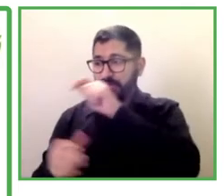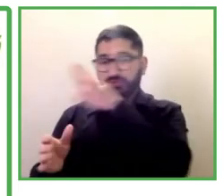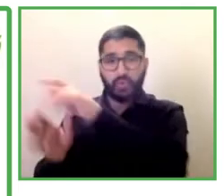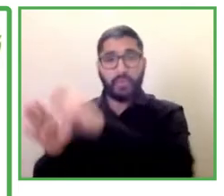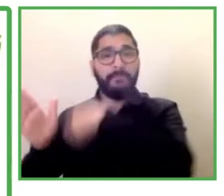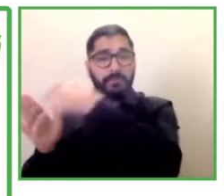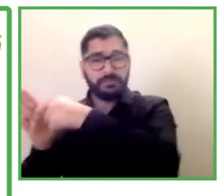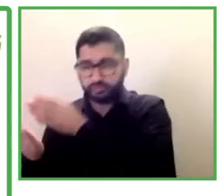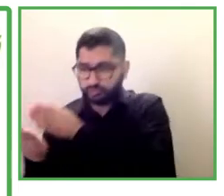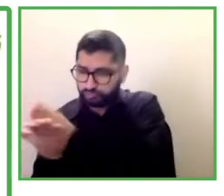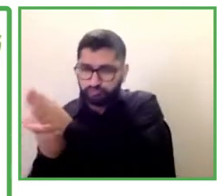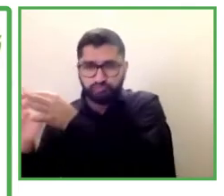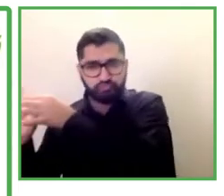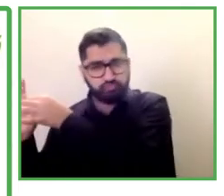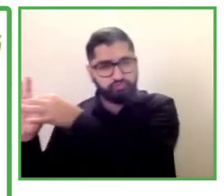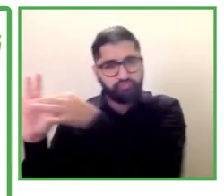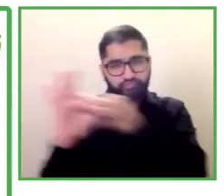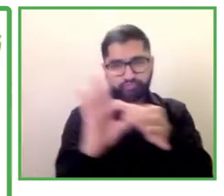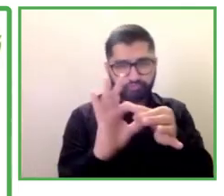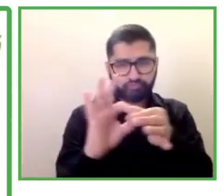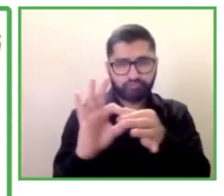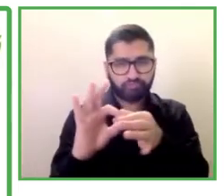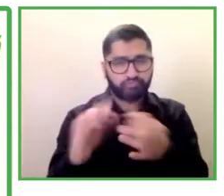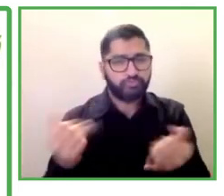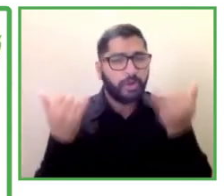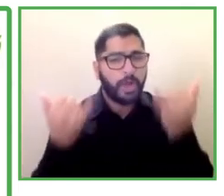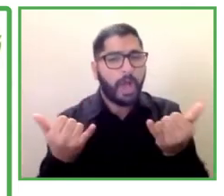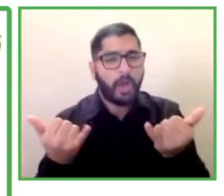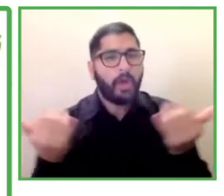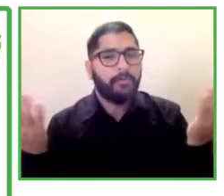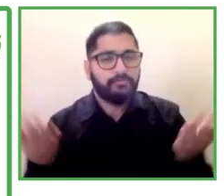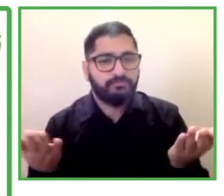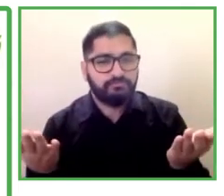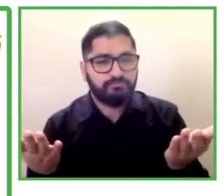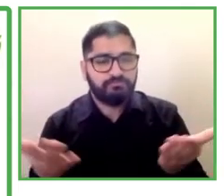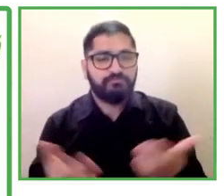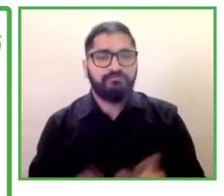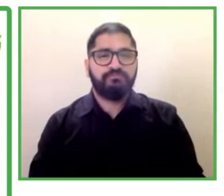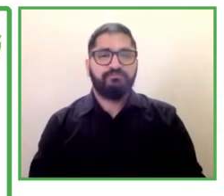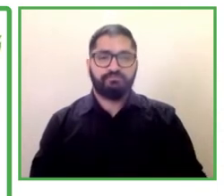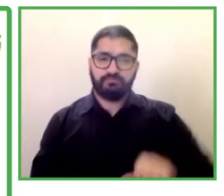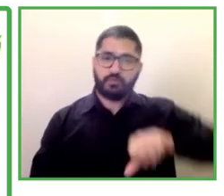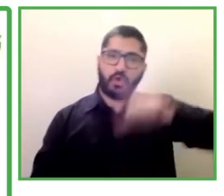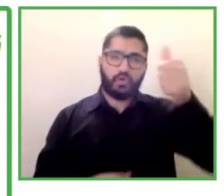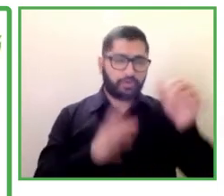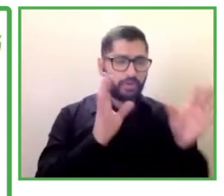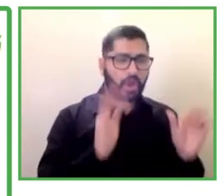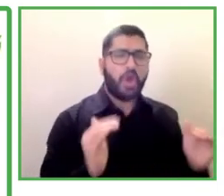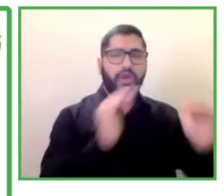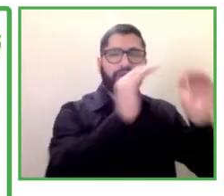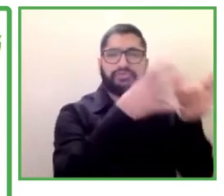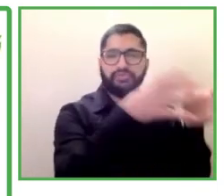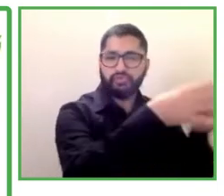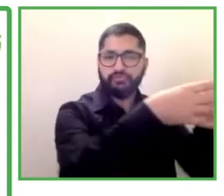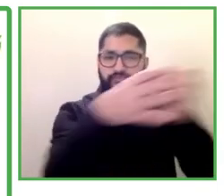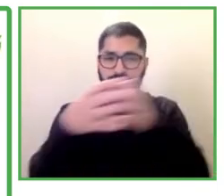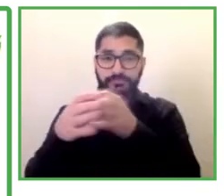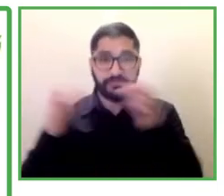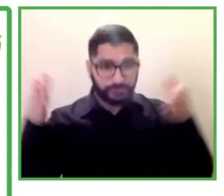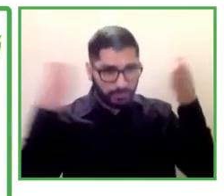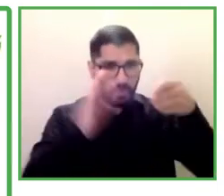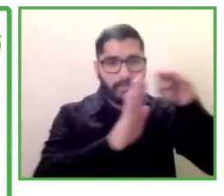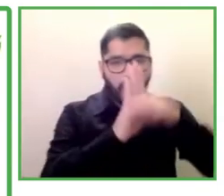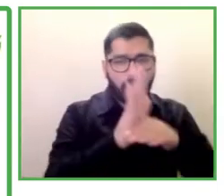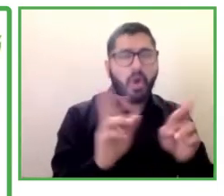absolutely pioneer. It has no presence whatsoever in other institutions in Spain. So we hope that this program is